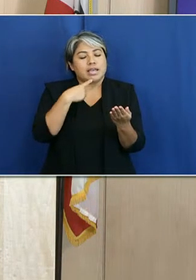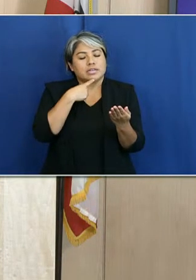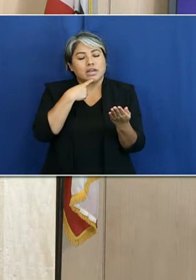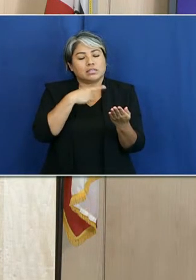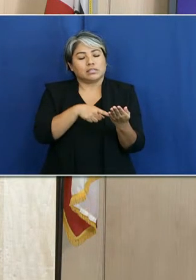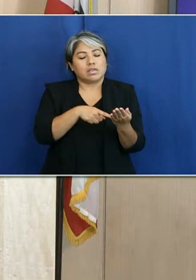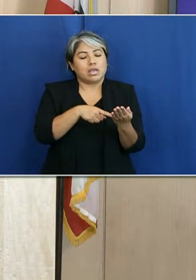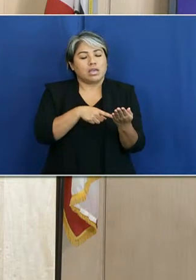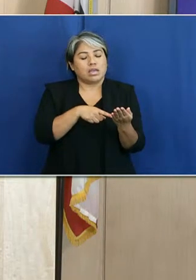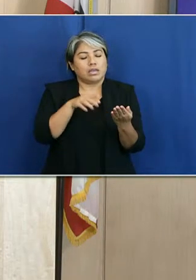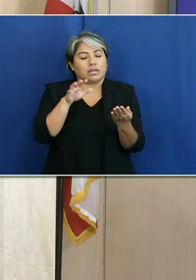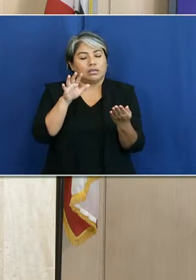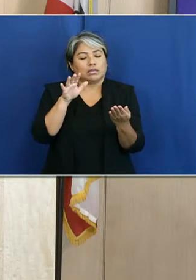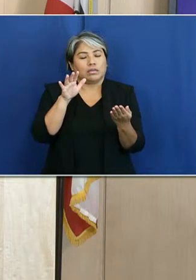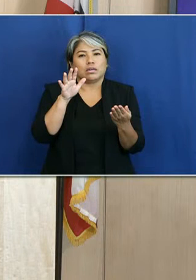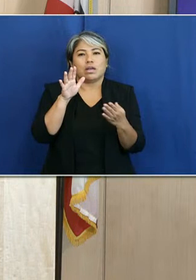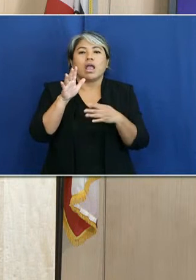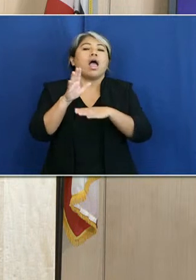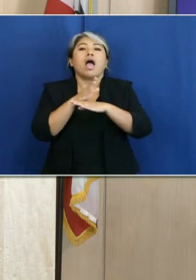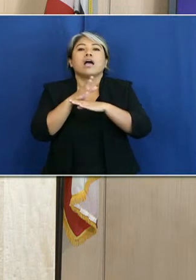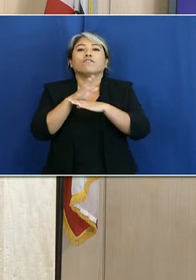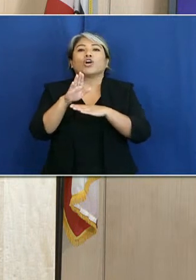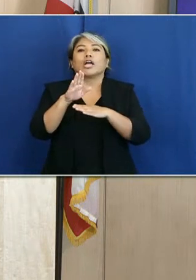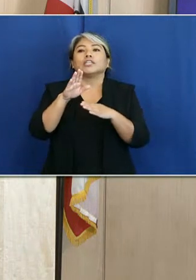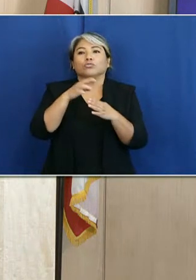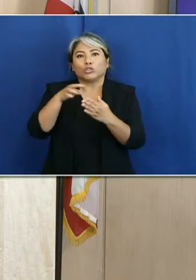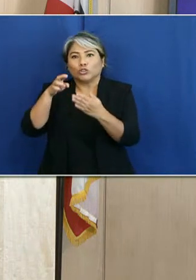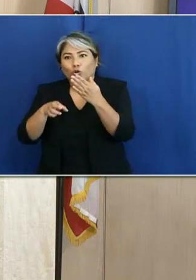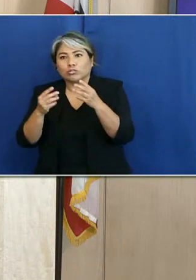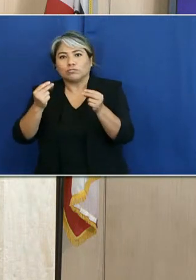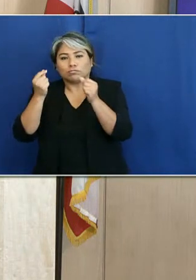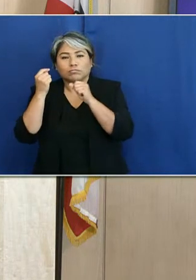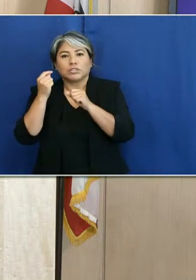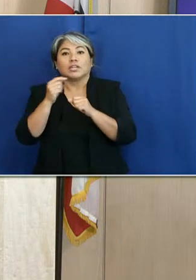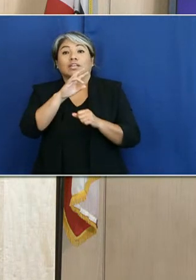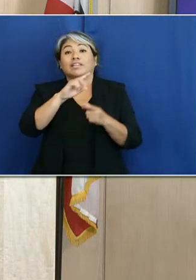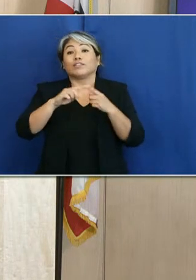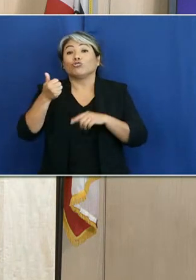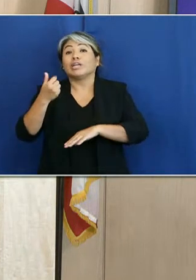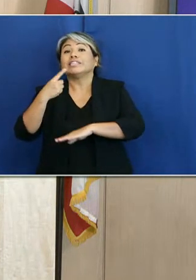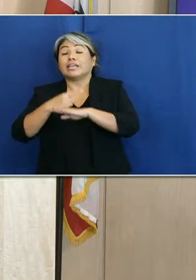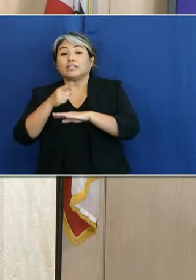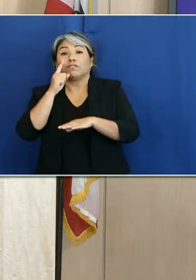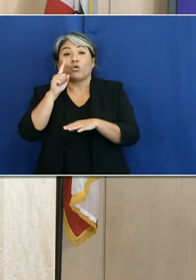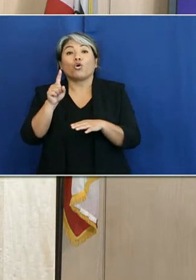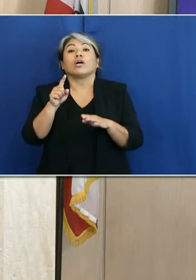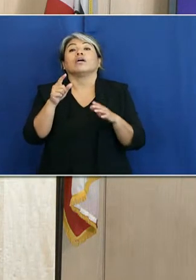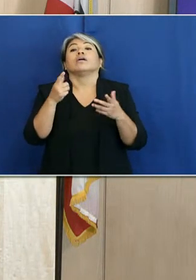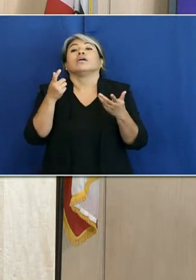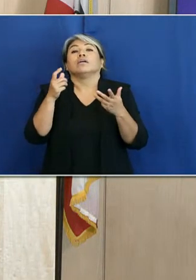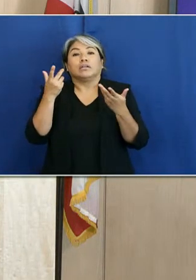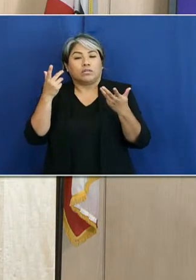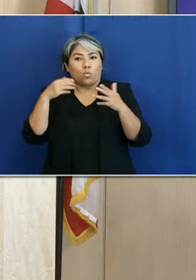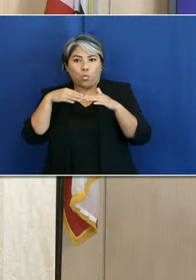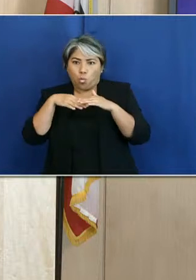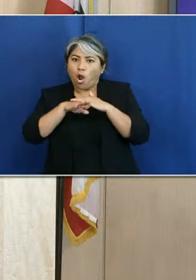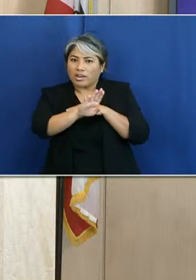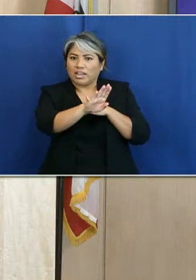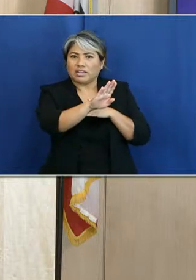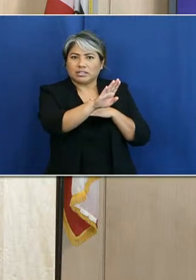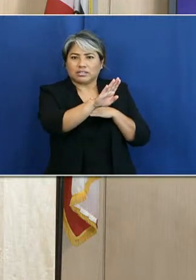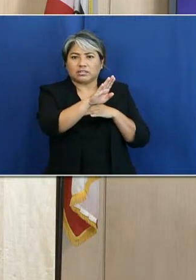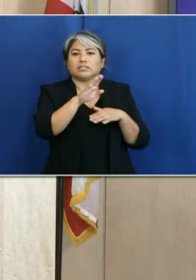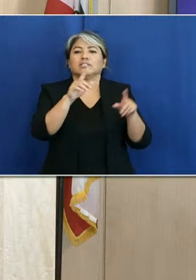say average turnaround time is 7 to 10 days. For our state walk-in, let's